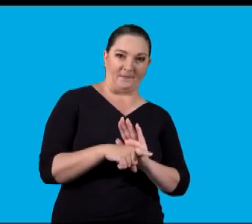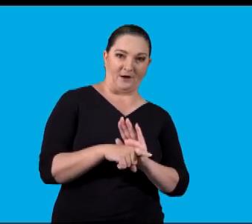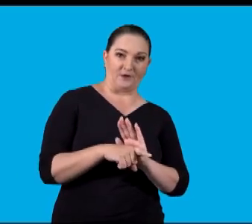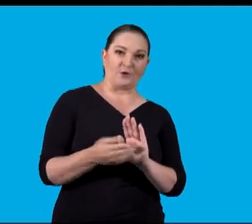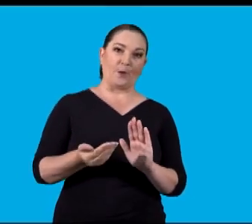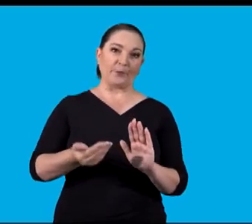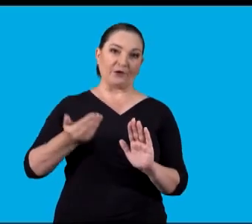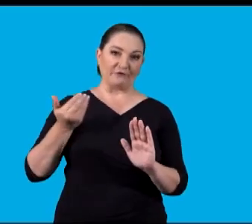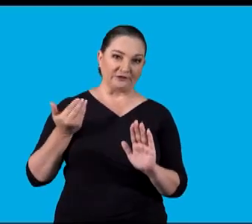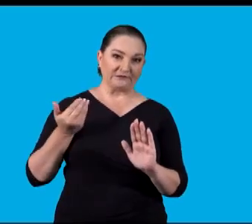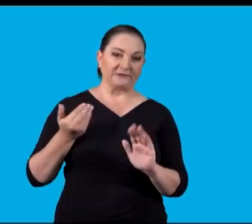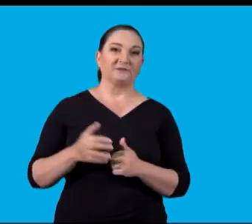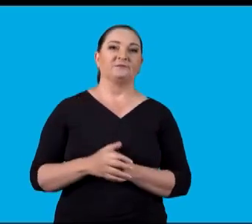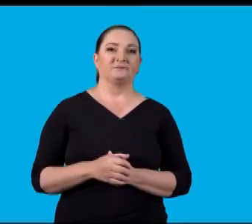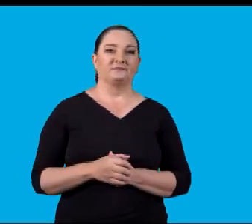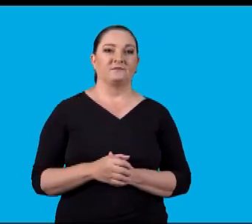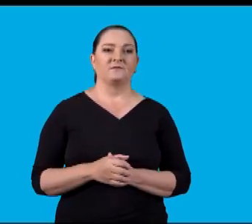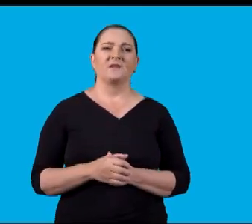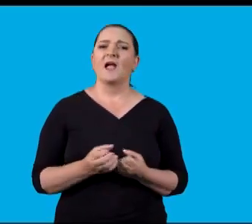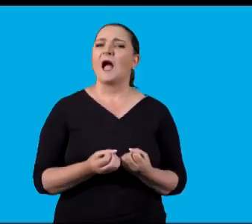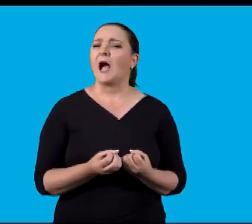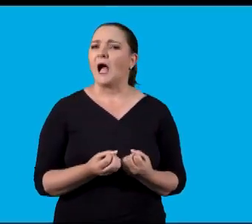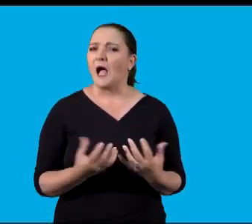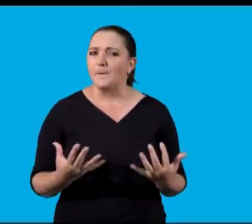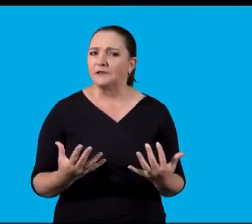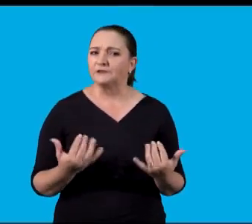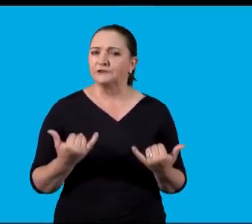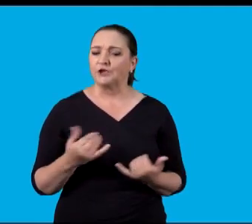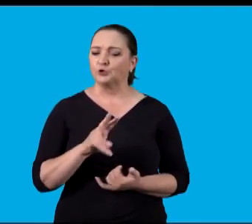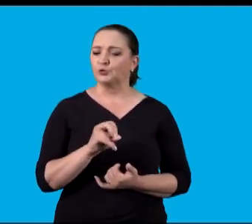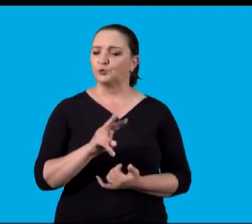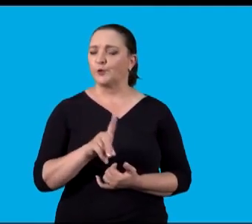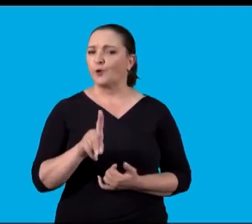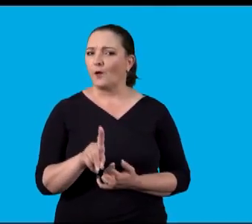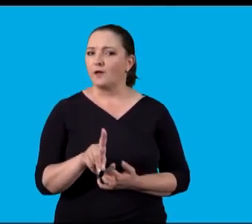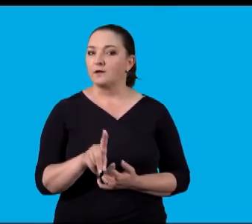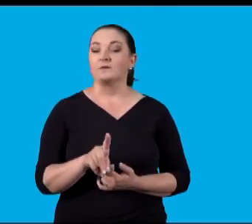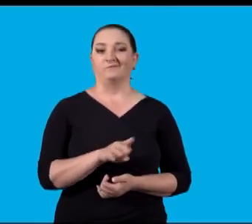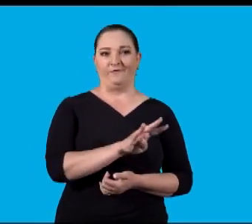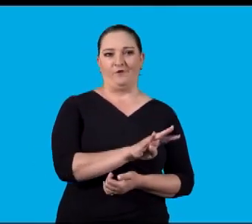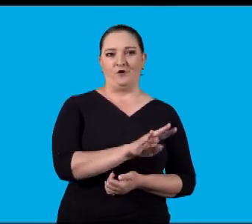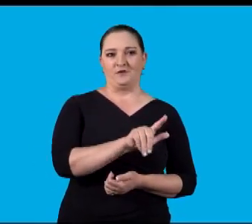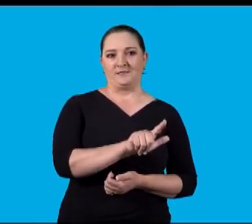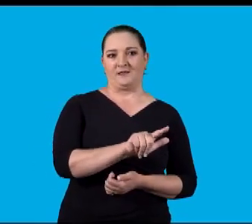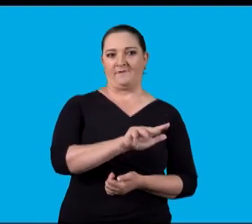is 2020. So I'll come here now. Then I'll say, how much is my 2021?